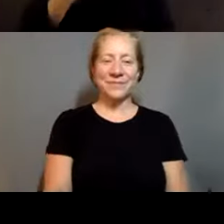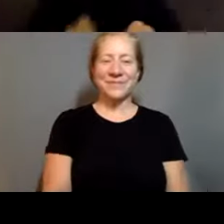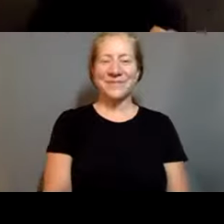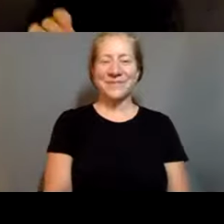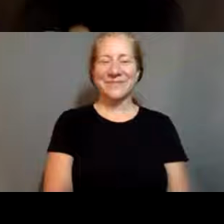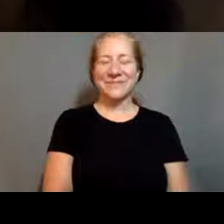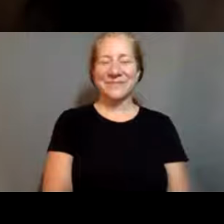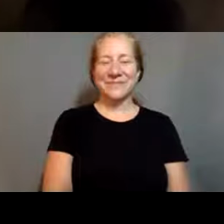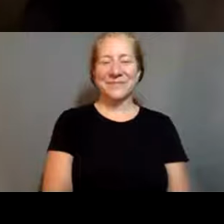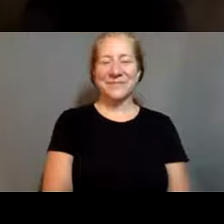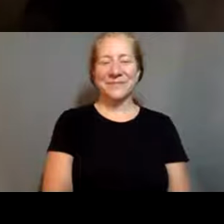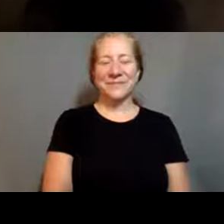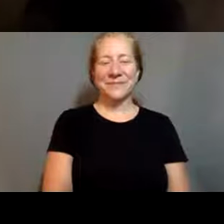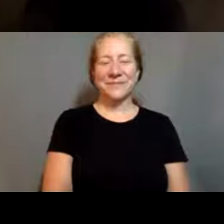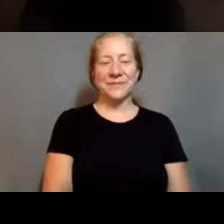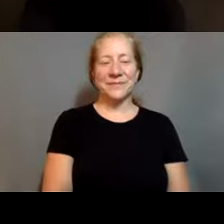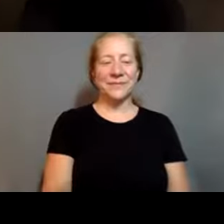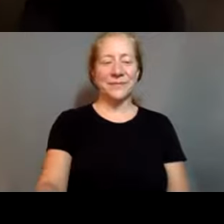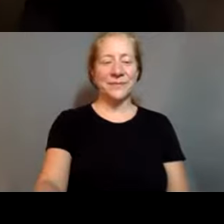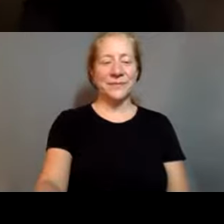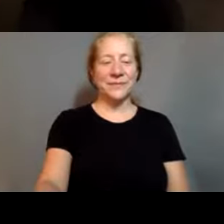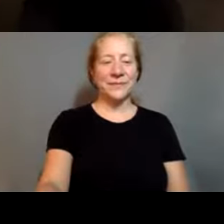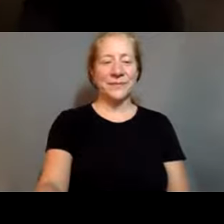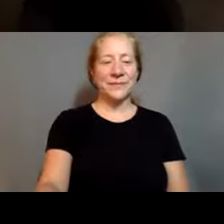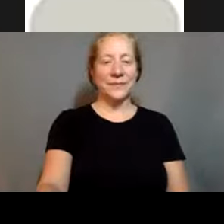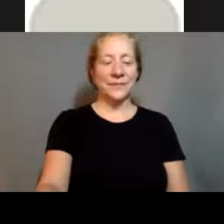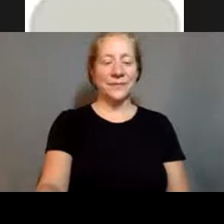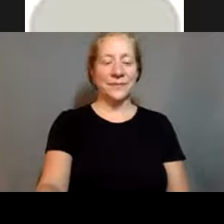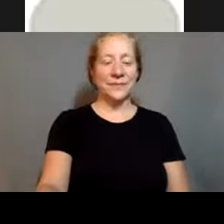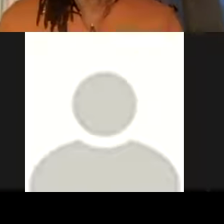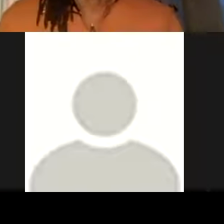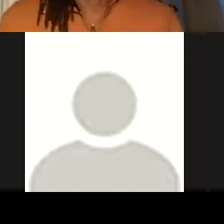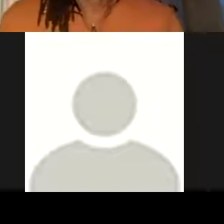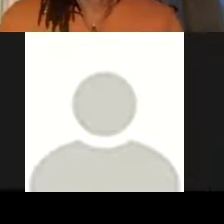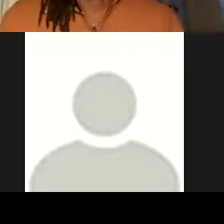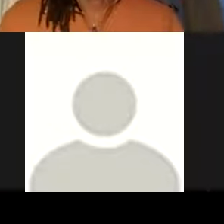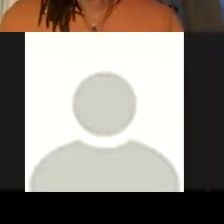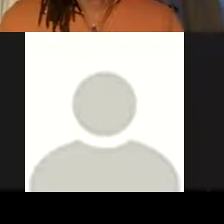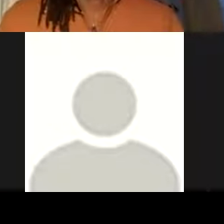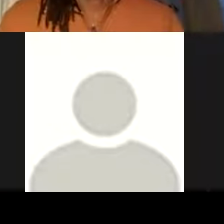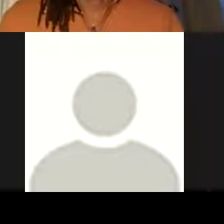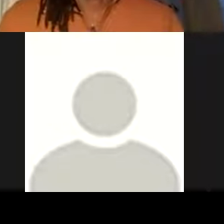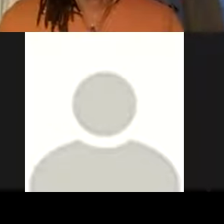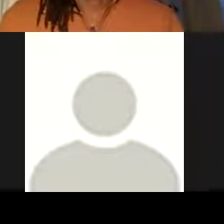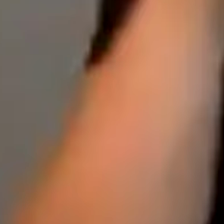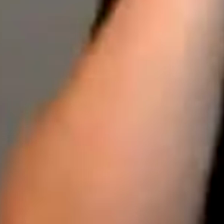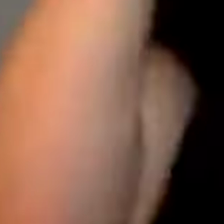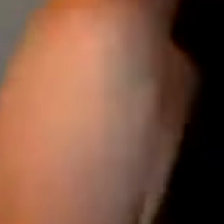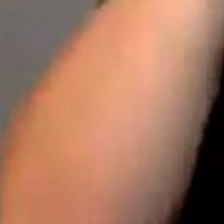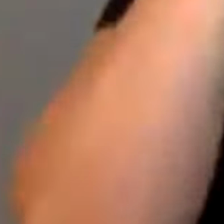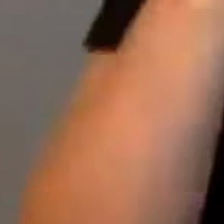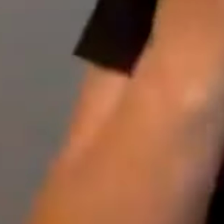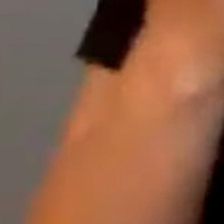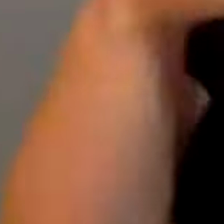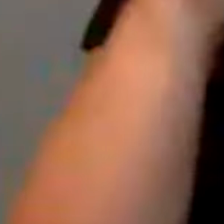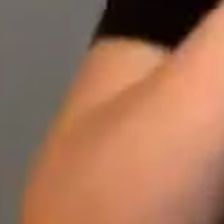on. Thank you. So for the audience, keep your questions and comments coming to